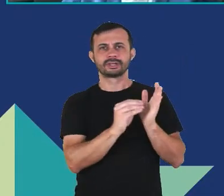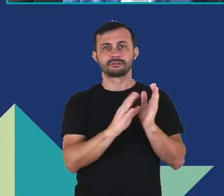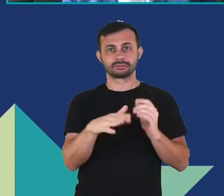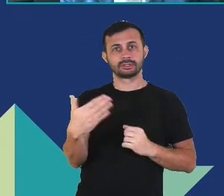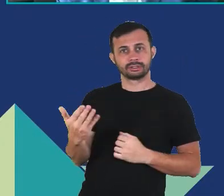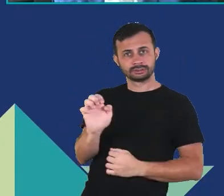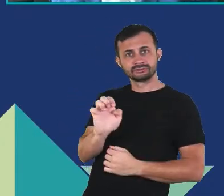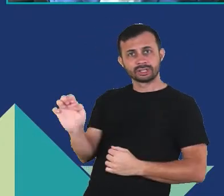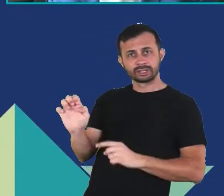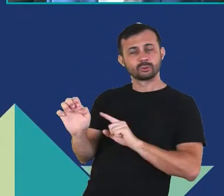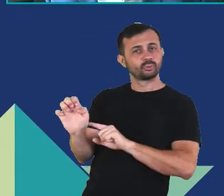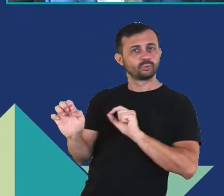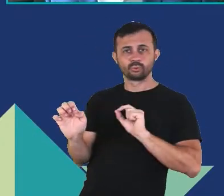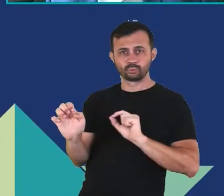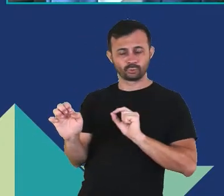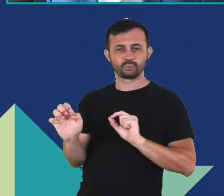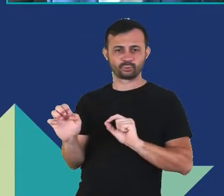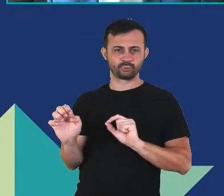evaporation and